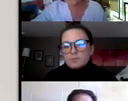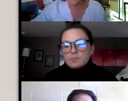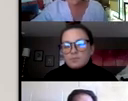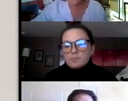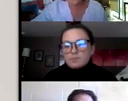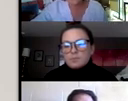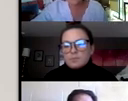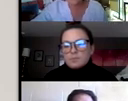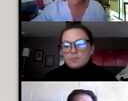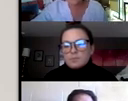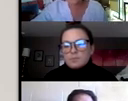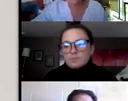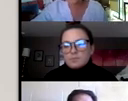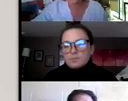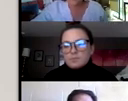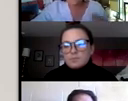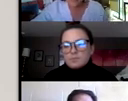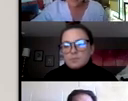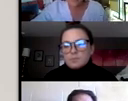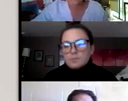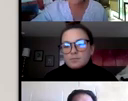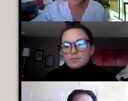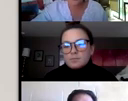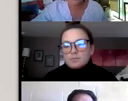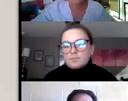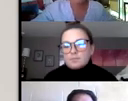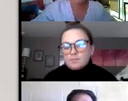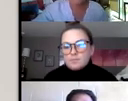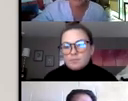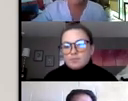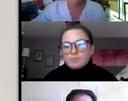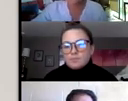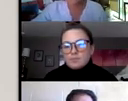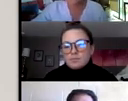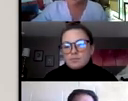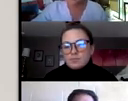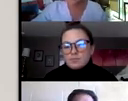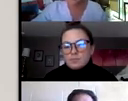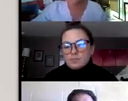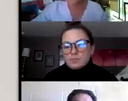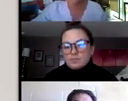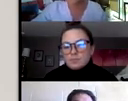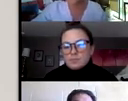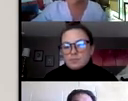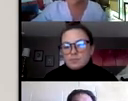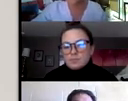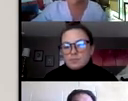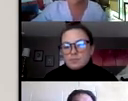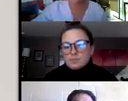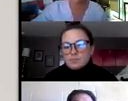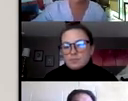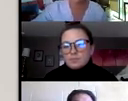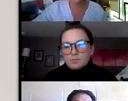So that's just one of the arguments why the Latinx term has been